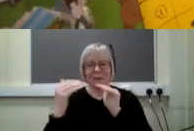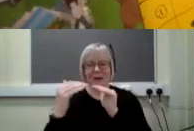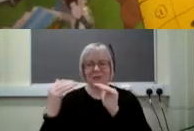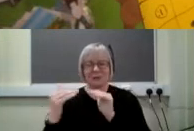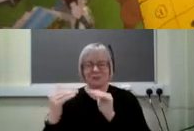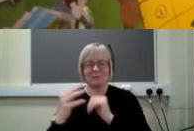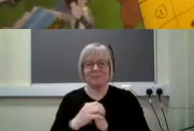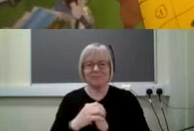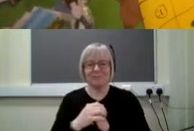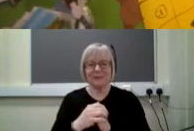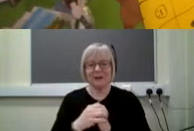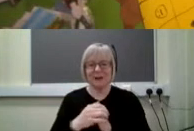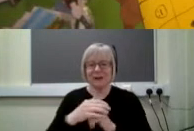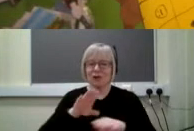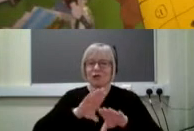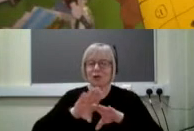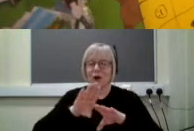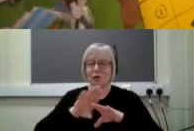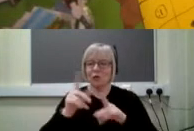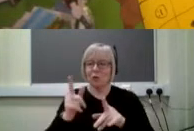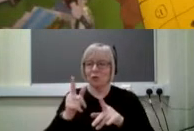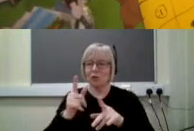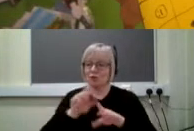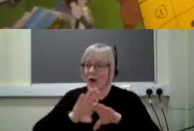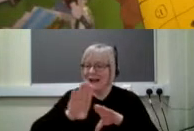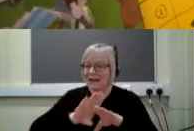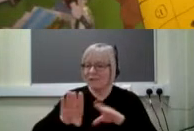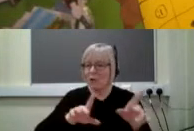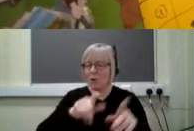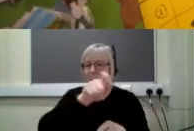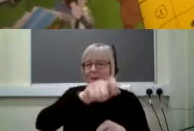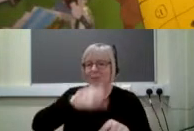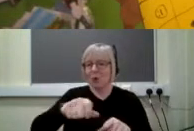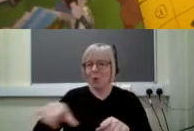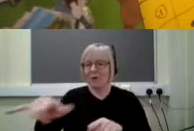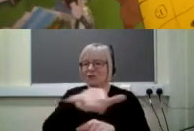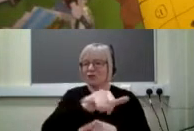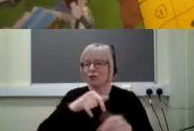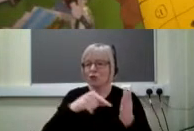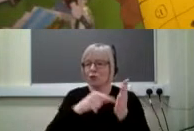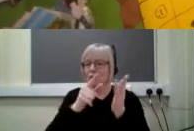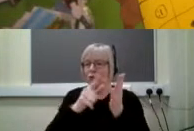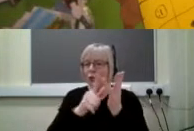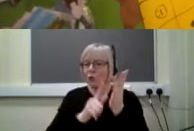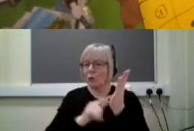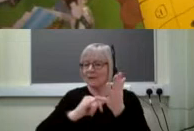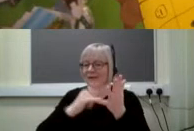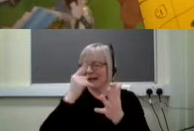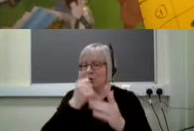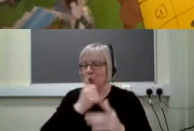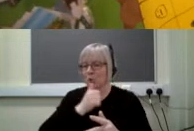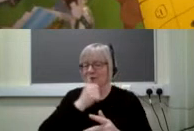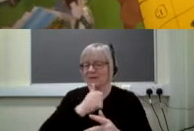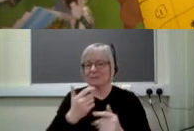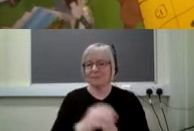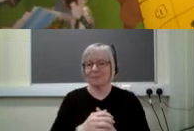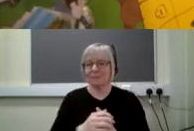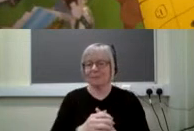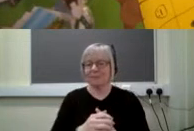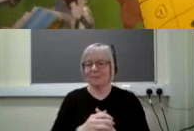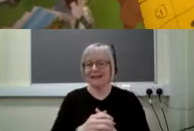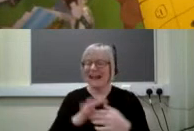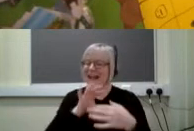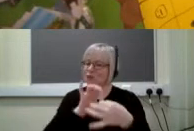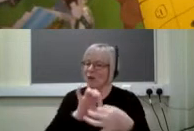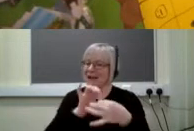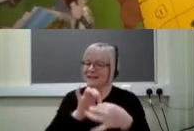about which of the range of interactive tools could be used with each part of the topic guide. The interactive tools were